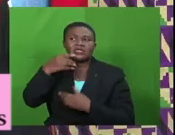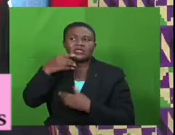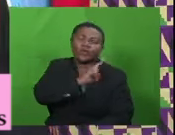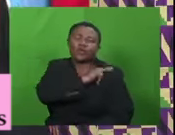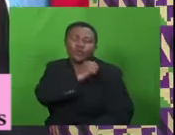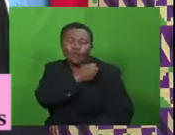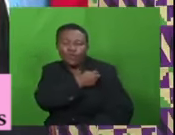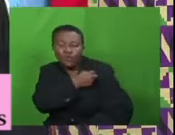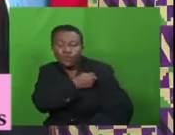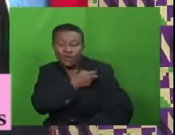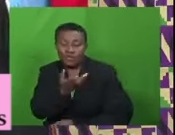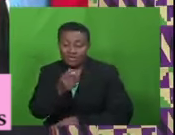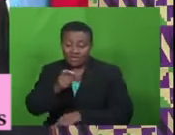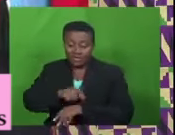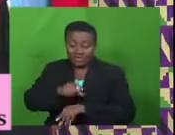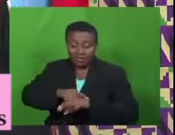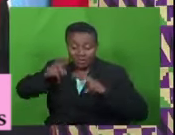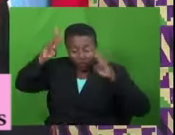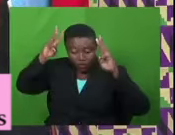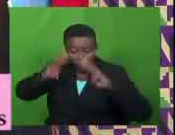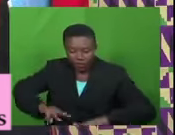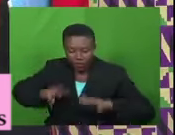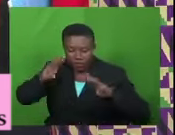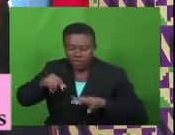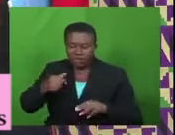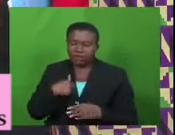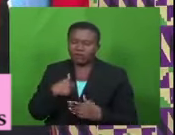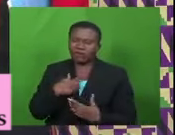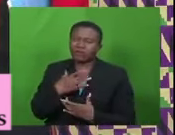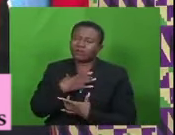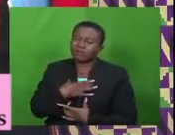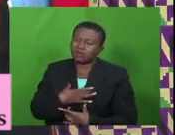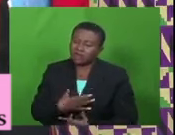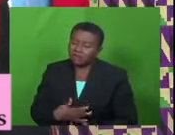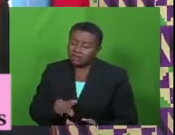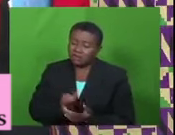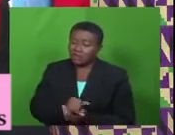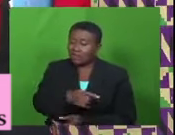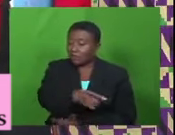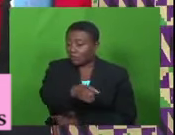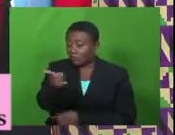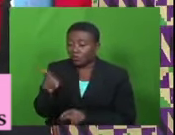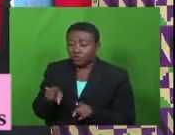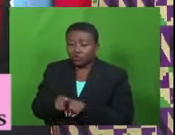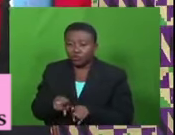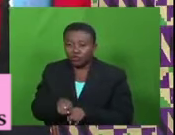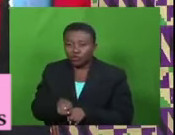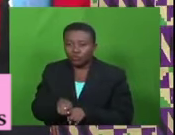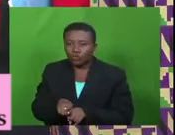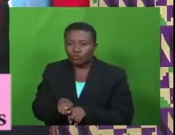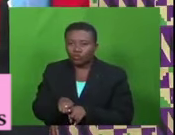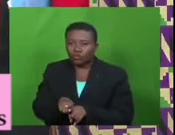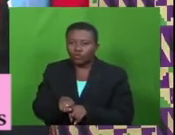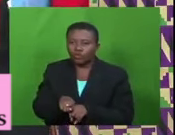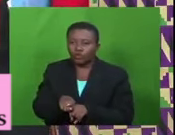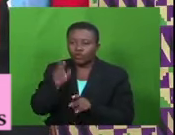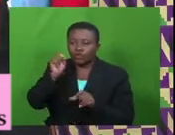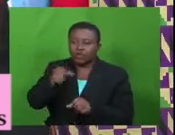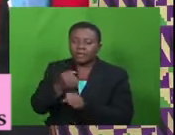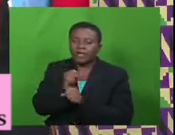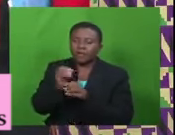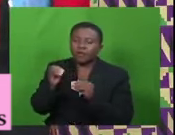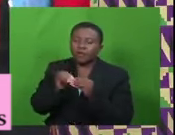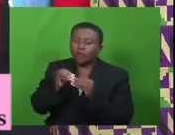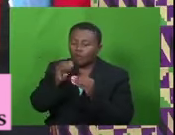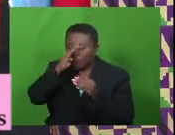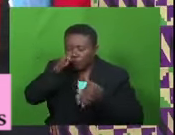as the rainy season comes, I wish, as every other Ghanaian does, that would have built more drains than we have.